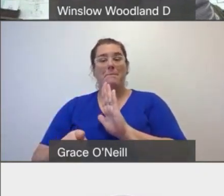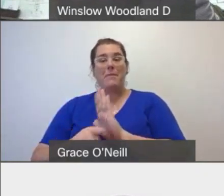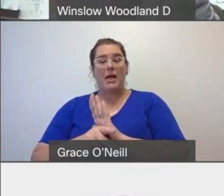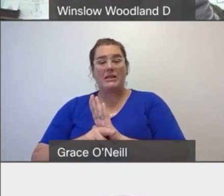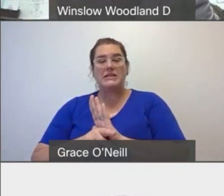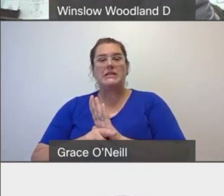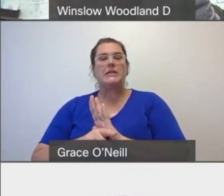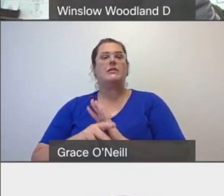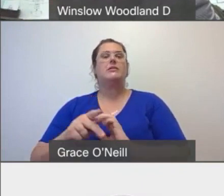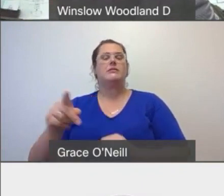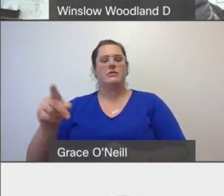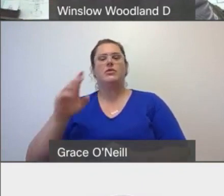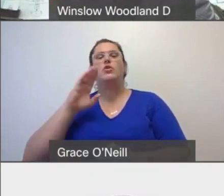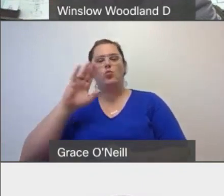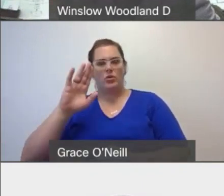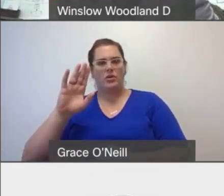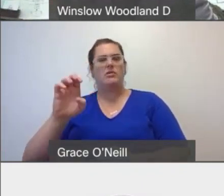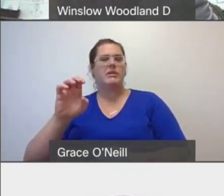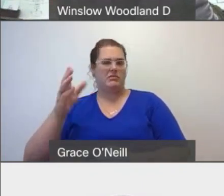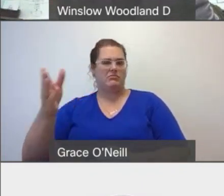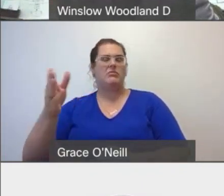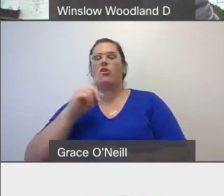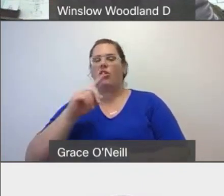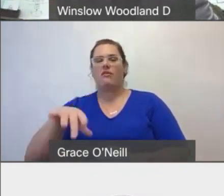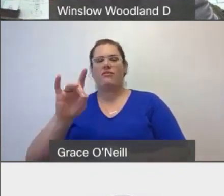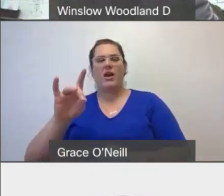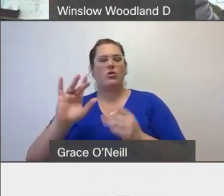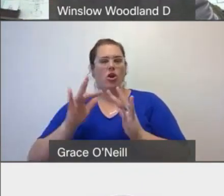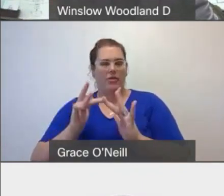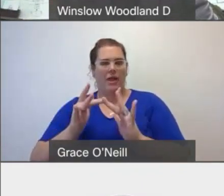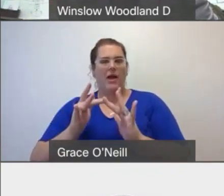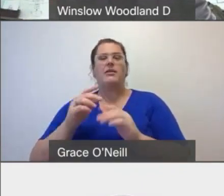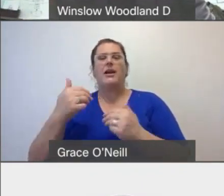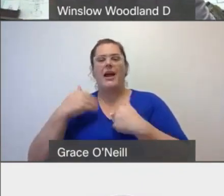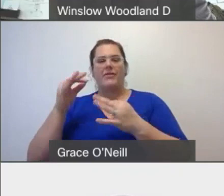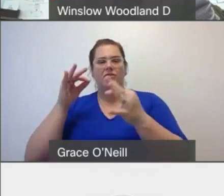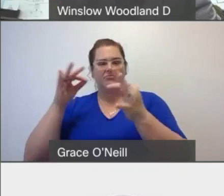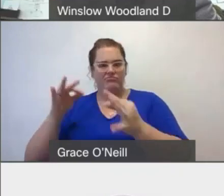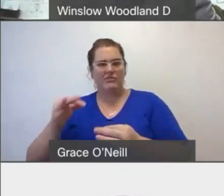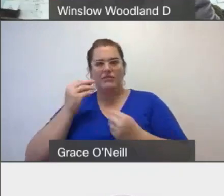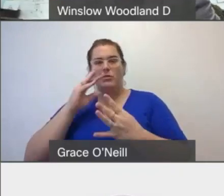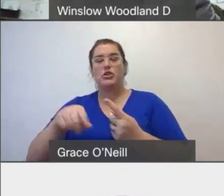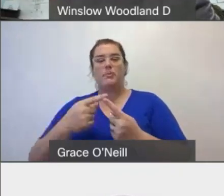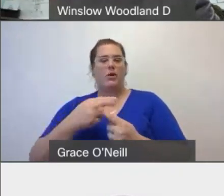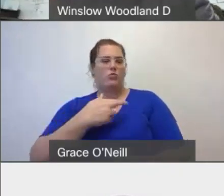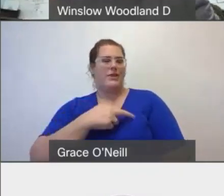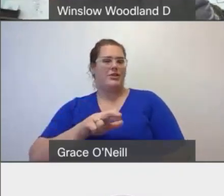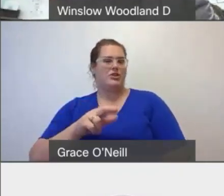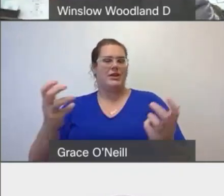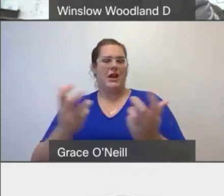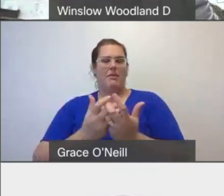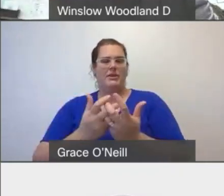address the issues regarding religious accommodations, and they can be found at this website.